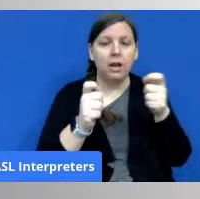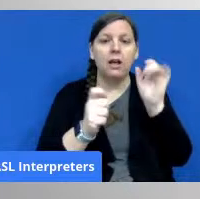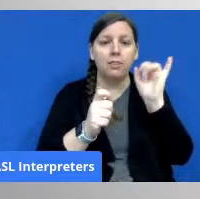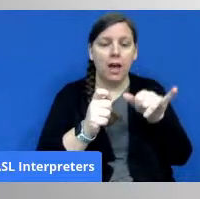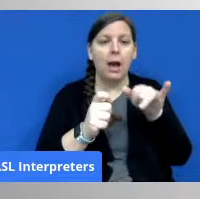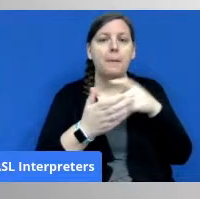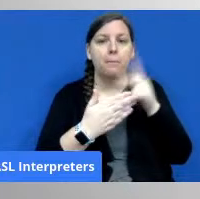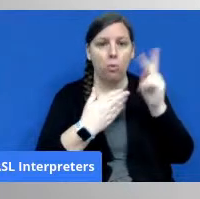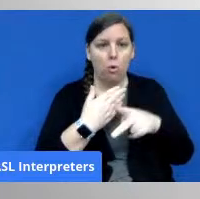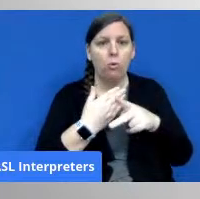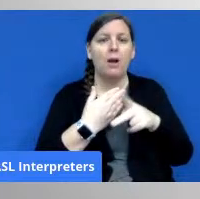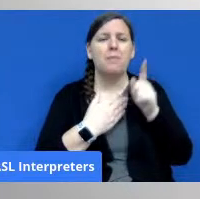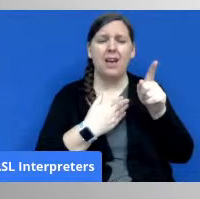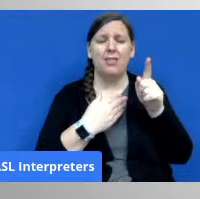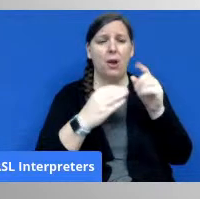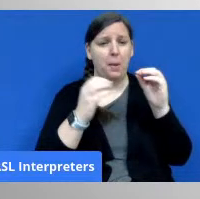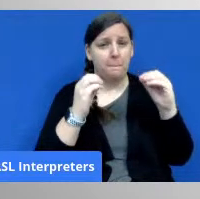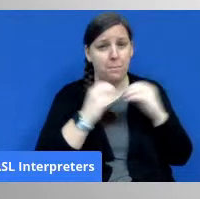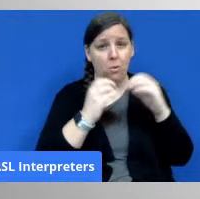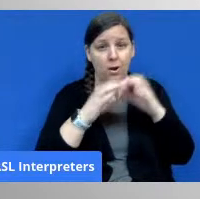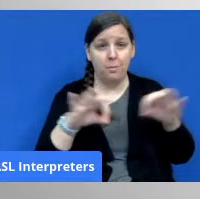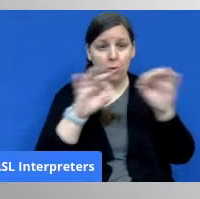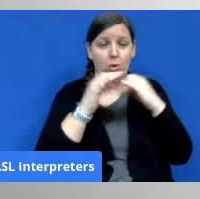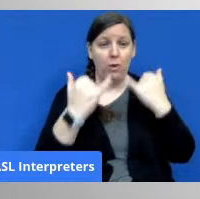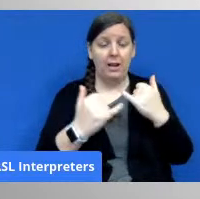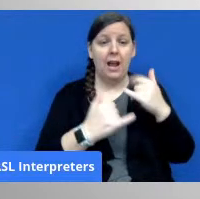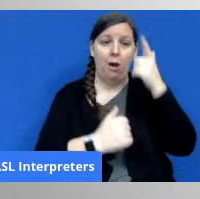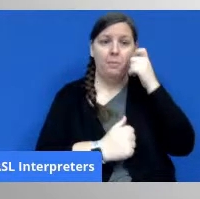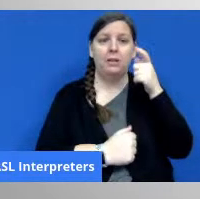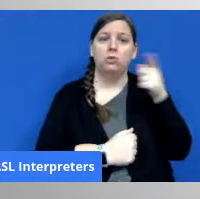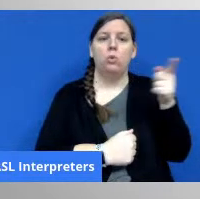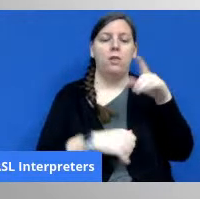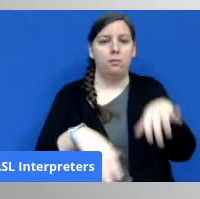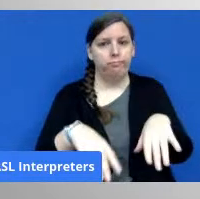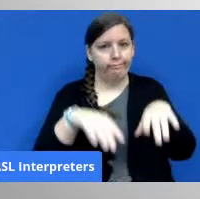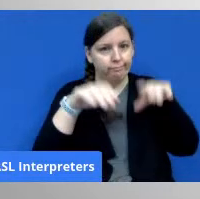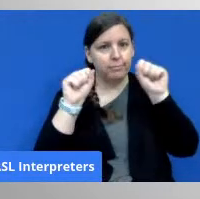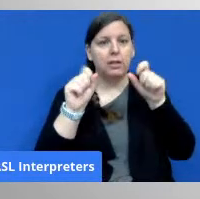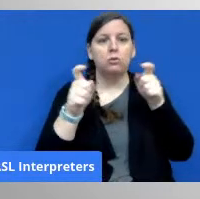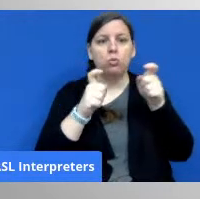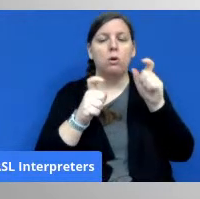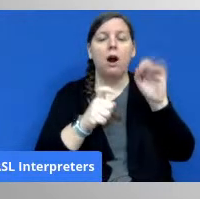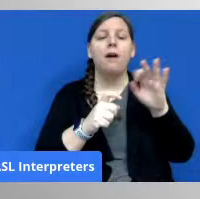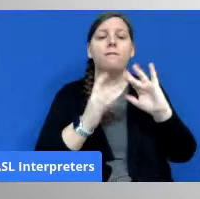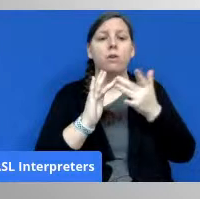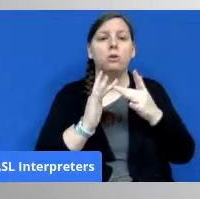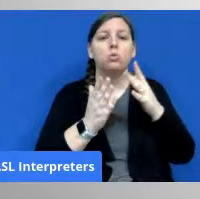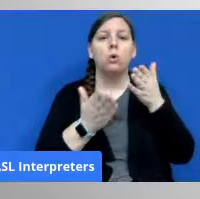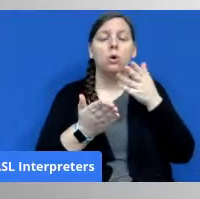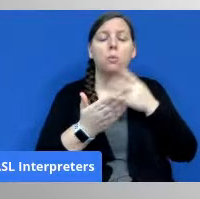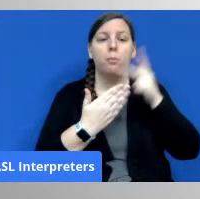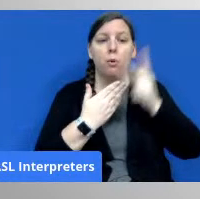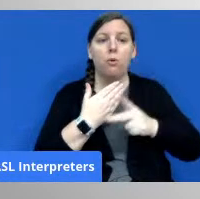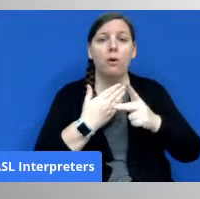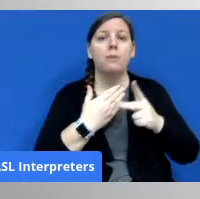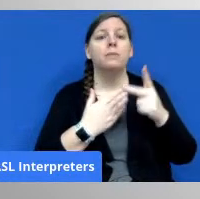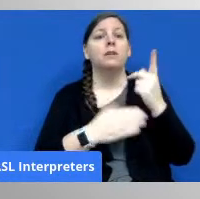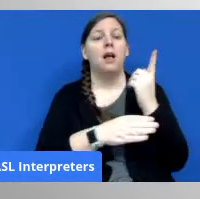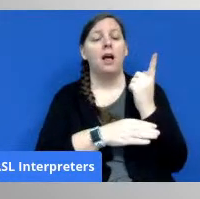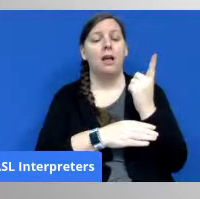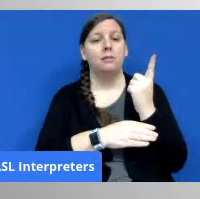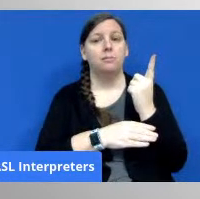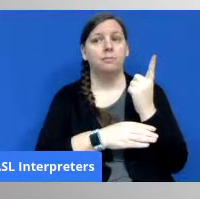right now, because they have undertaken a virtual program. And last semester, we had about 150 UGA students who